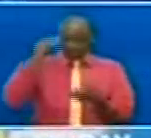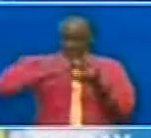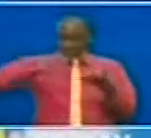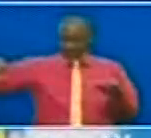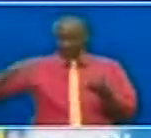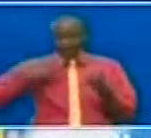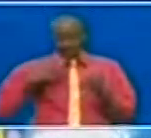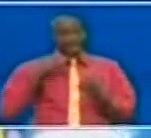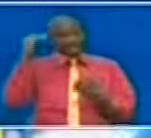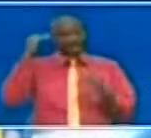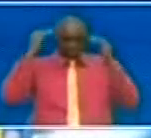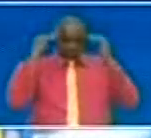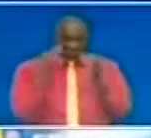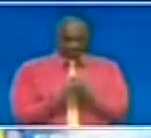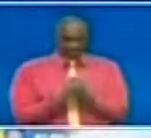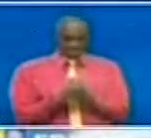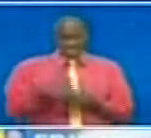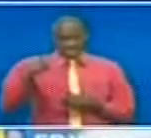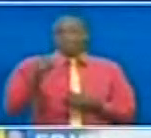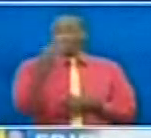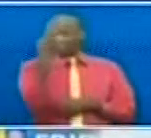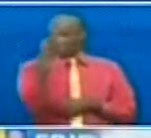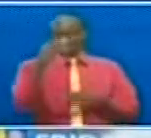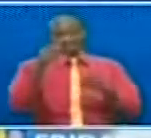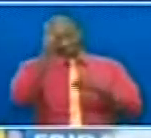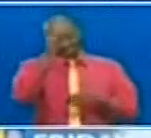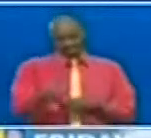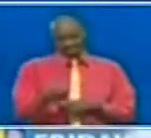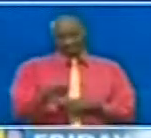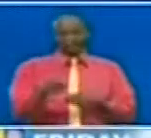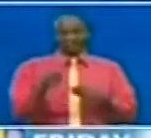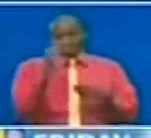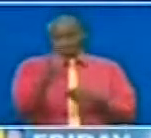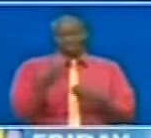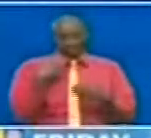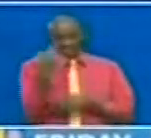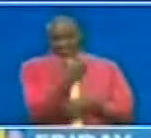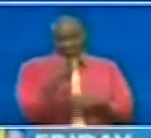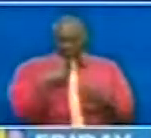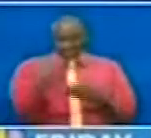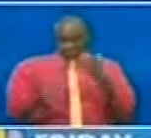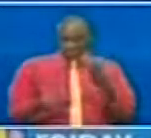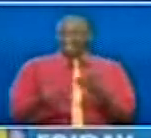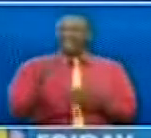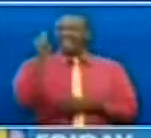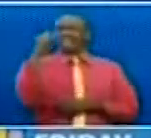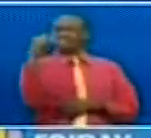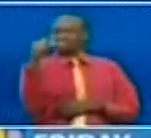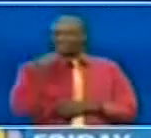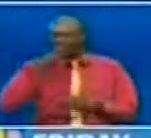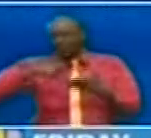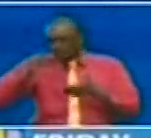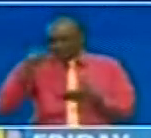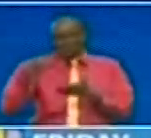suspended by the High Court. The 3-judge bench ruled that the Attorney General, Githu Muigai, had not proved that the suspension of